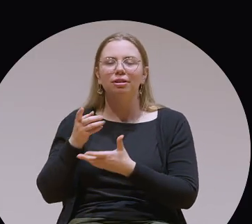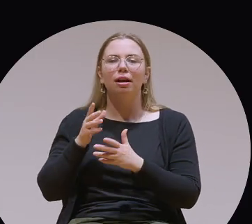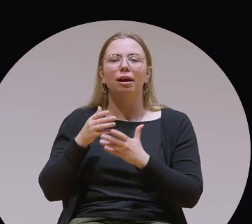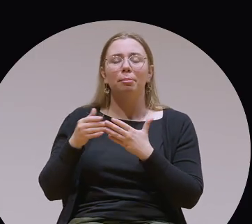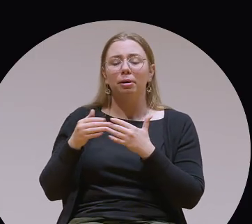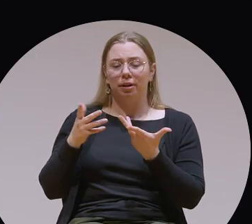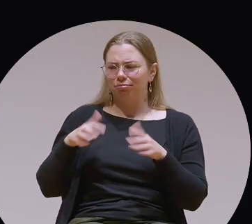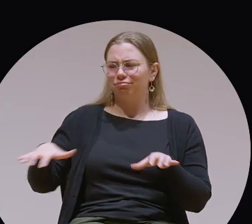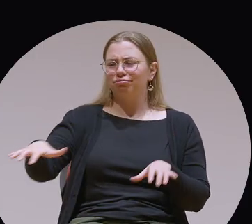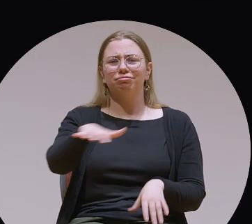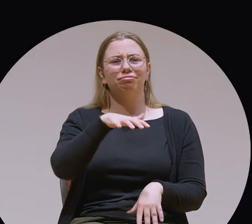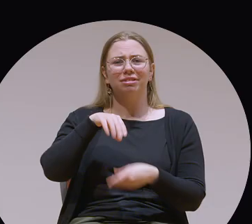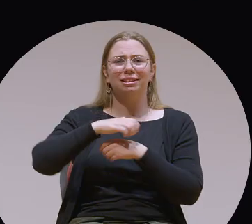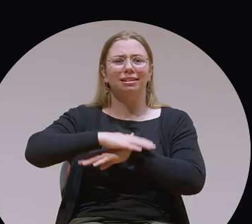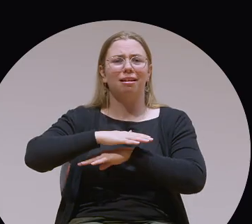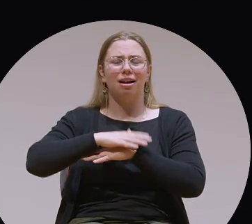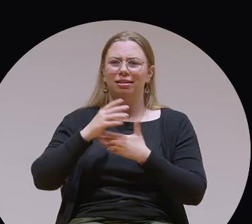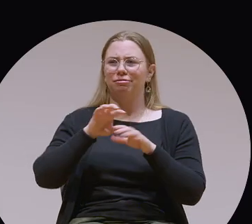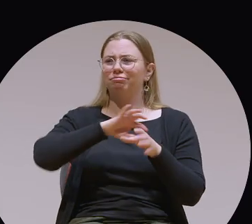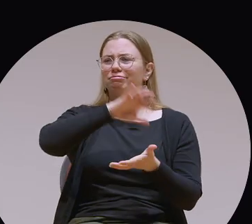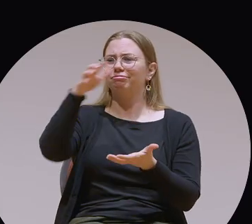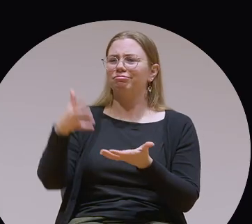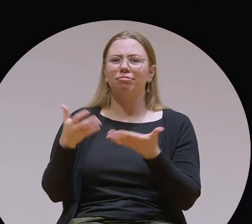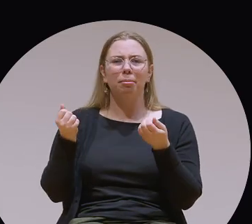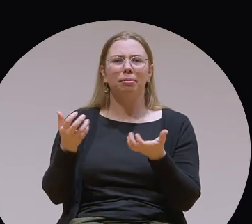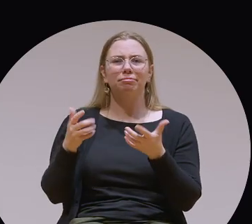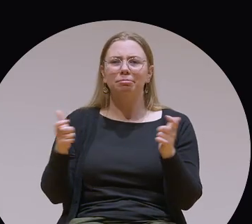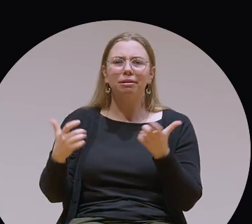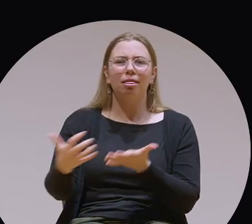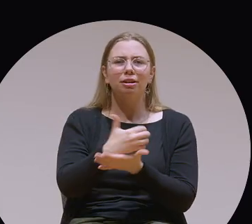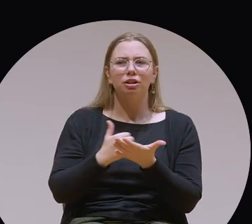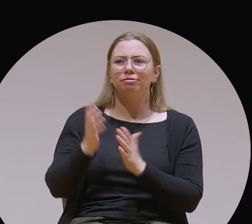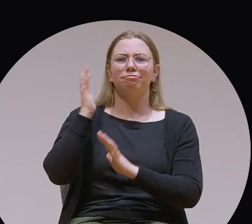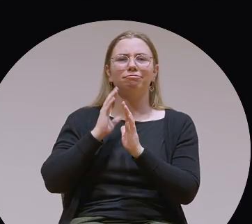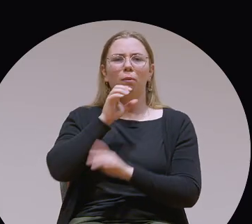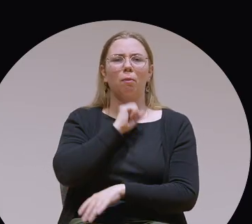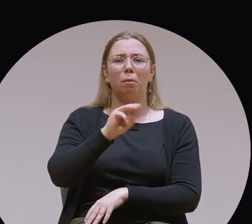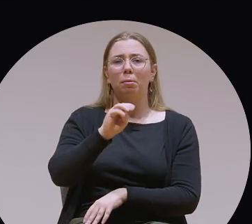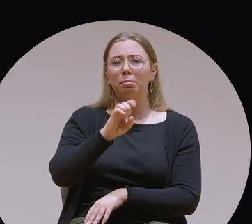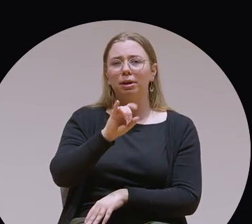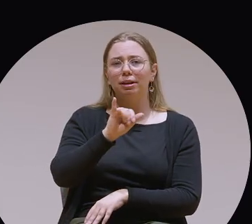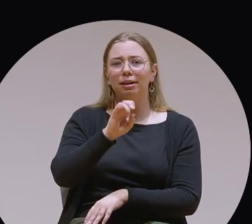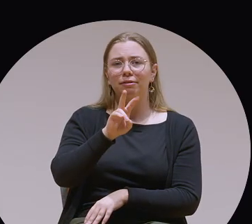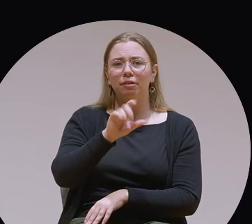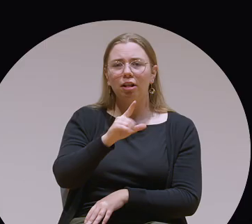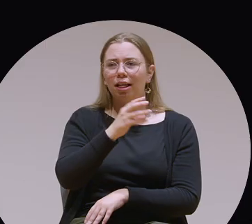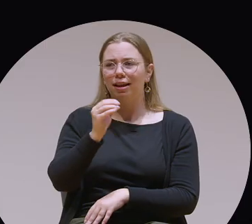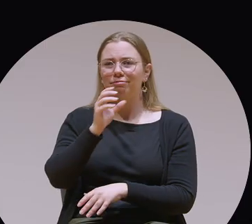most extraordinary collection of medieval and ancient works of art. Then in